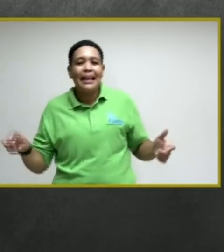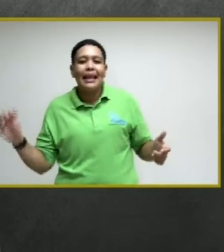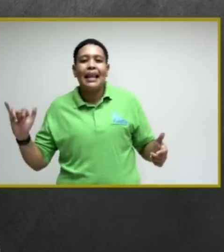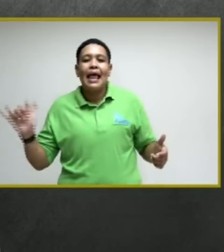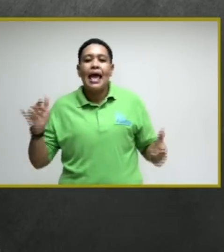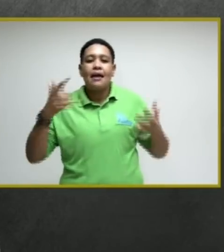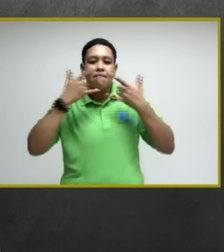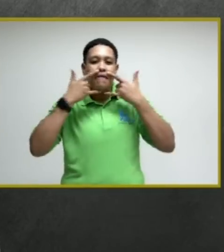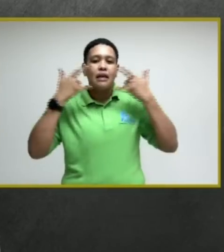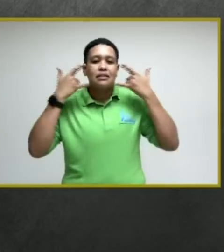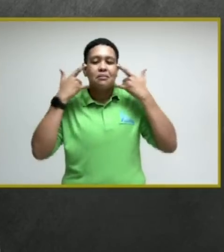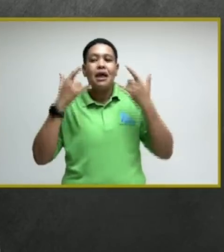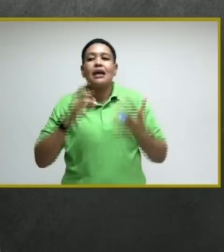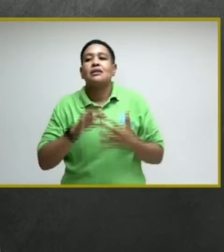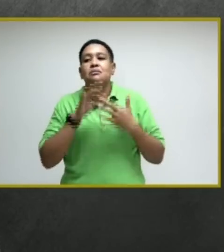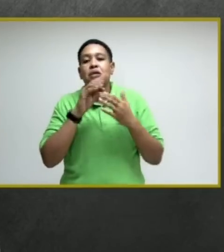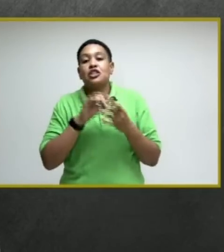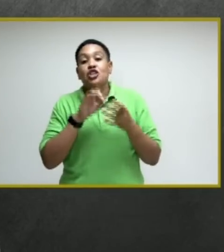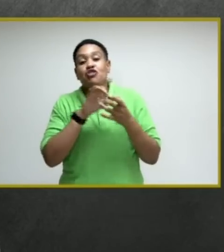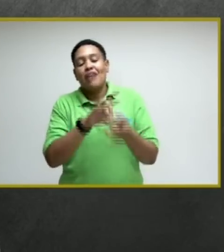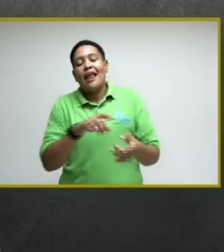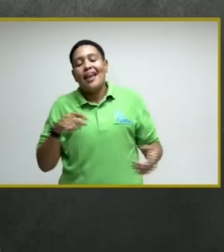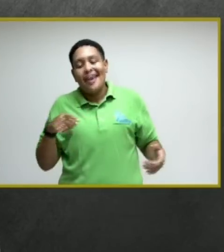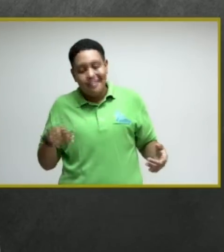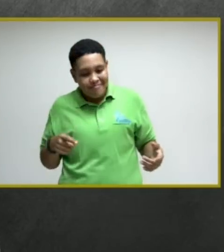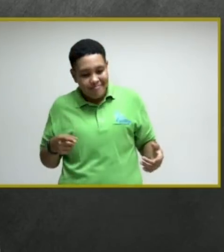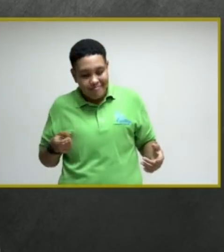face masks, especially in light of